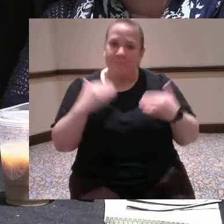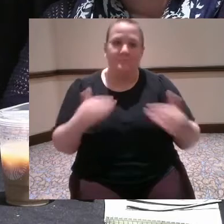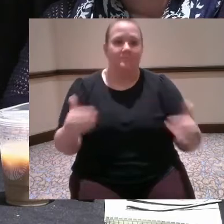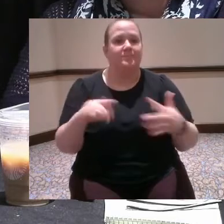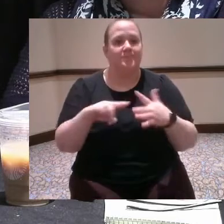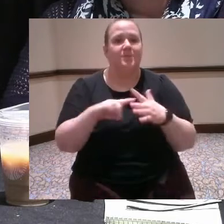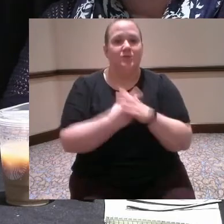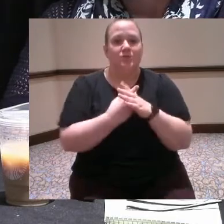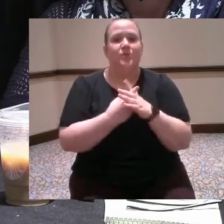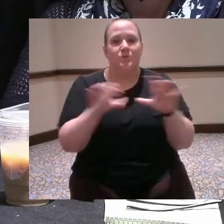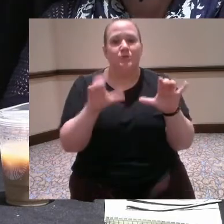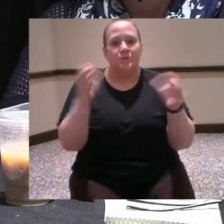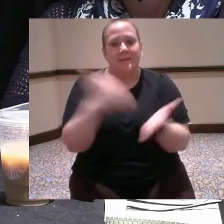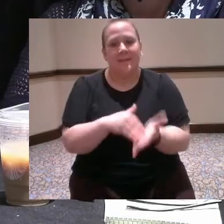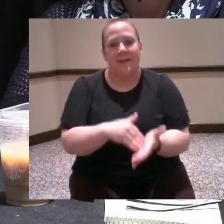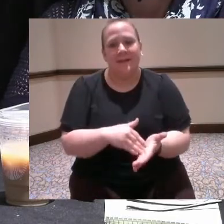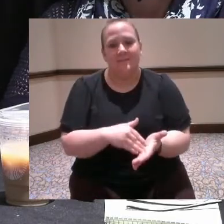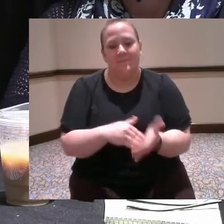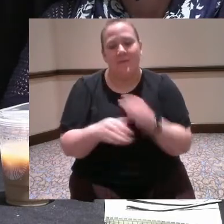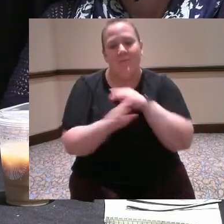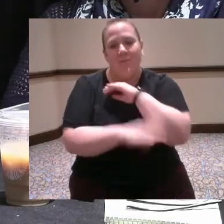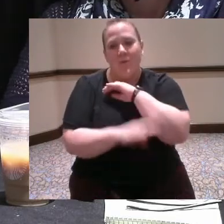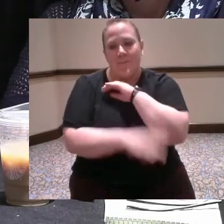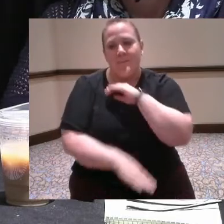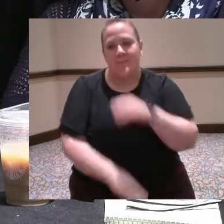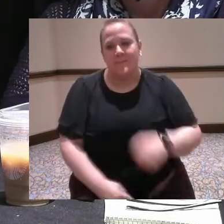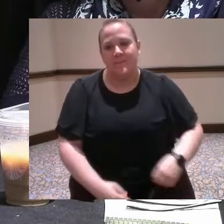know, start revving that train up again in the fall.